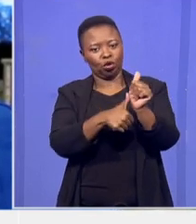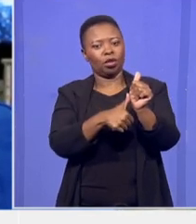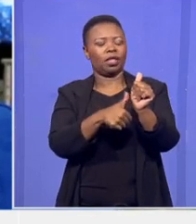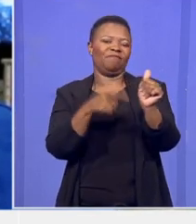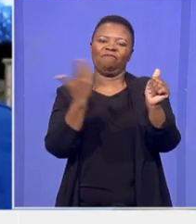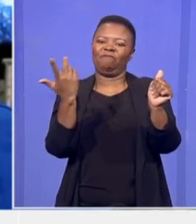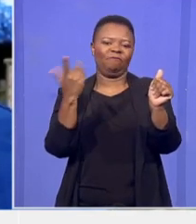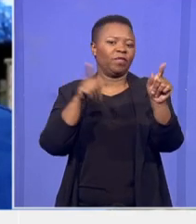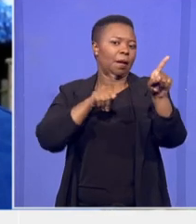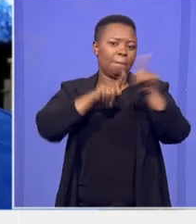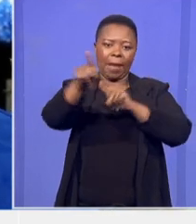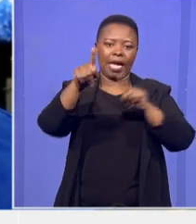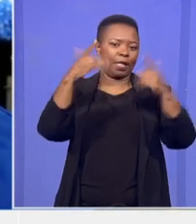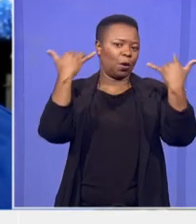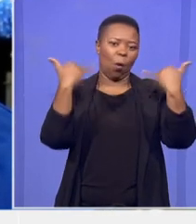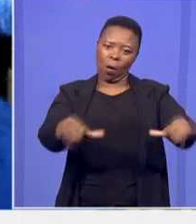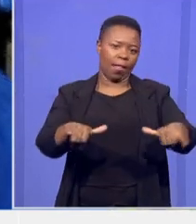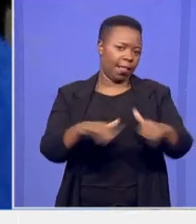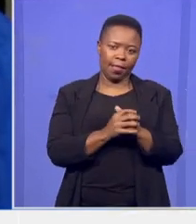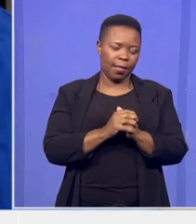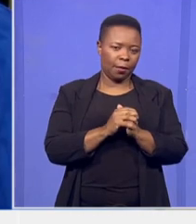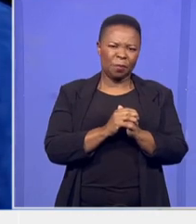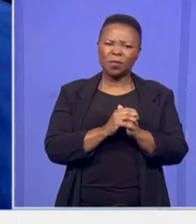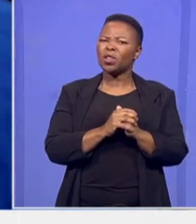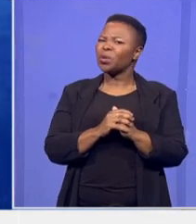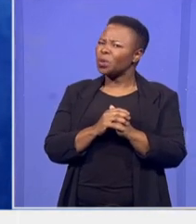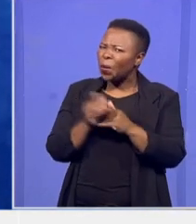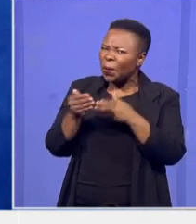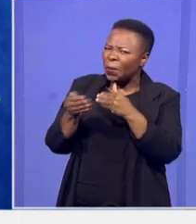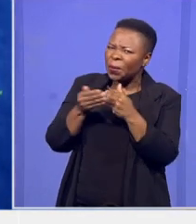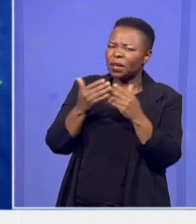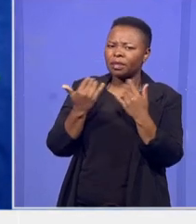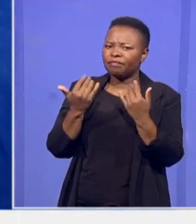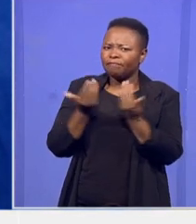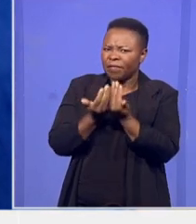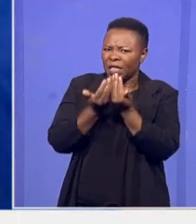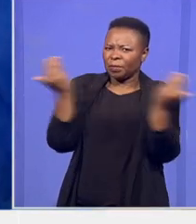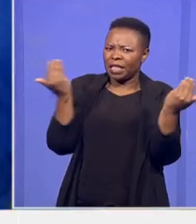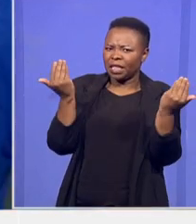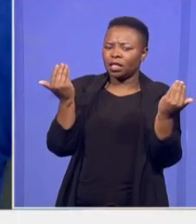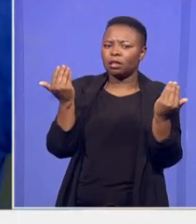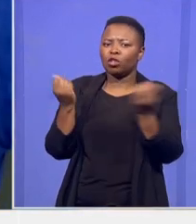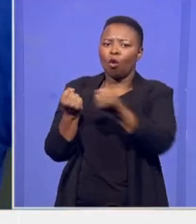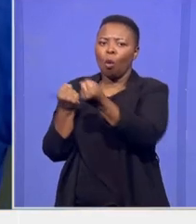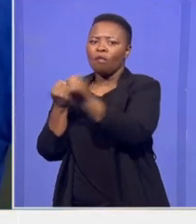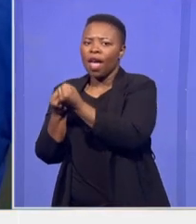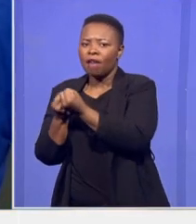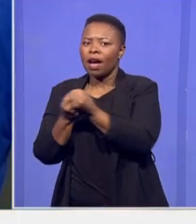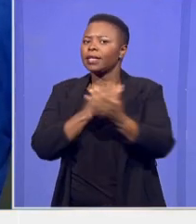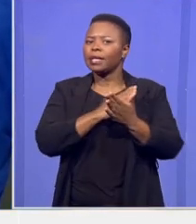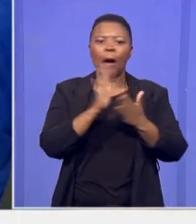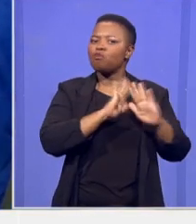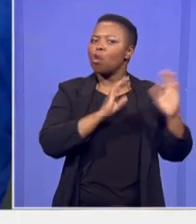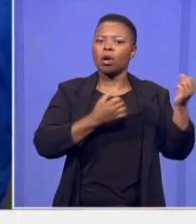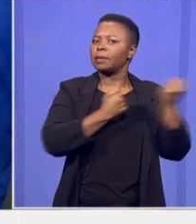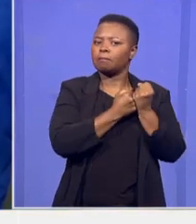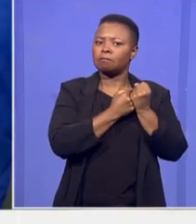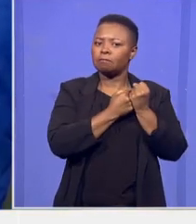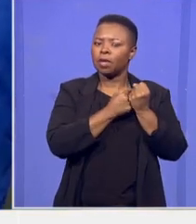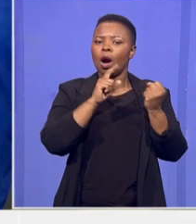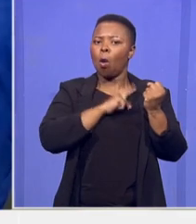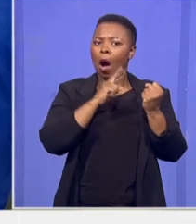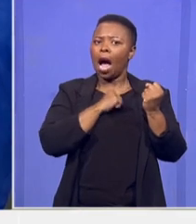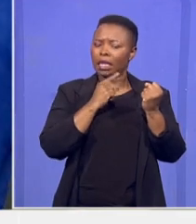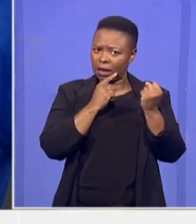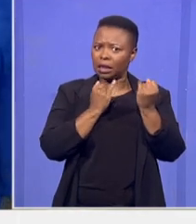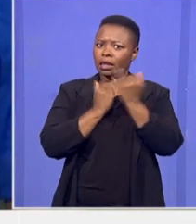pass. Why was there such a close split between those in favor and those against this particular motion? It was a previous contentious issue,